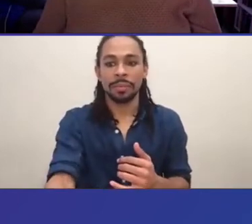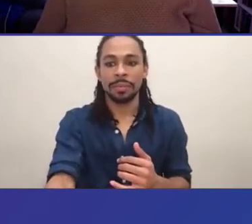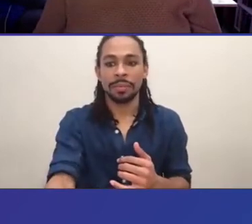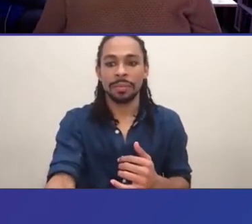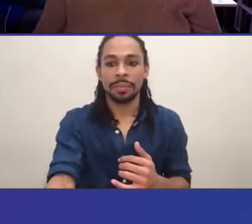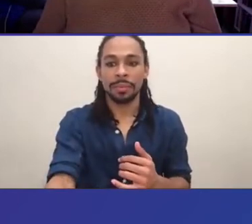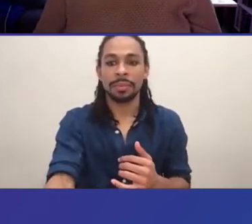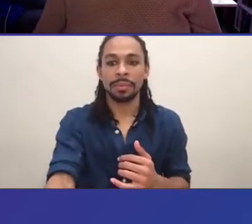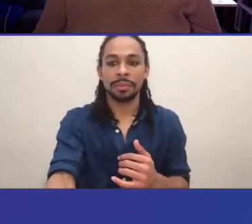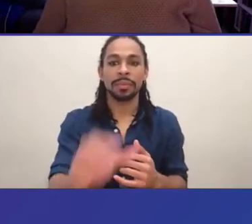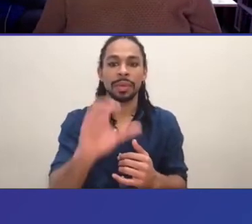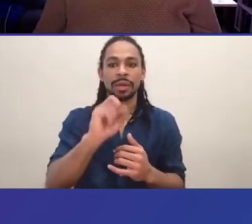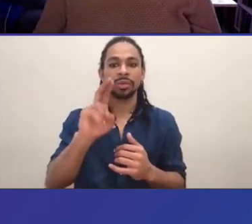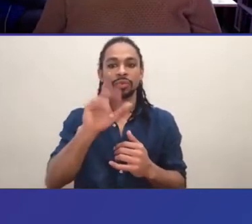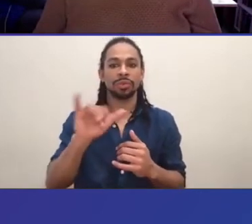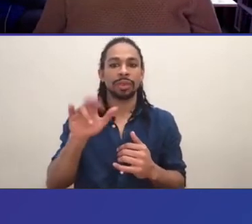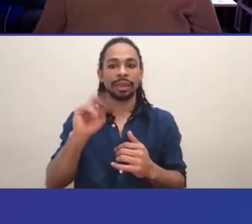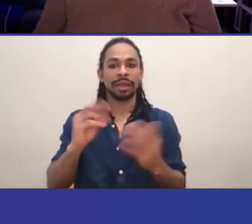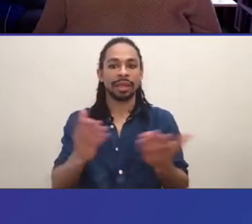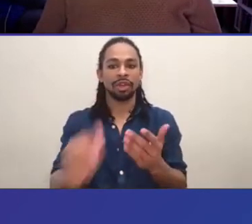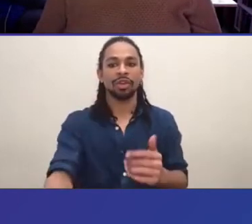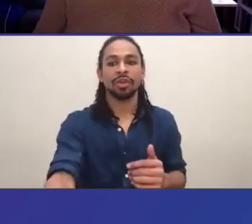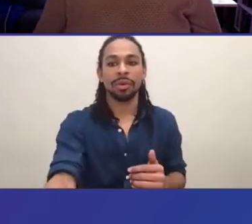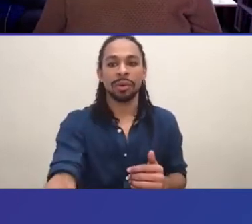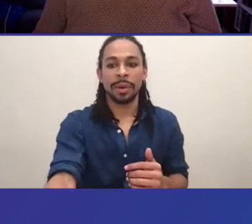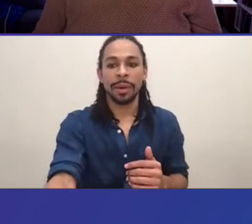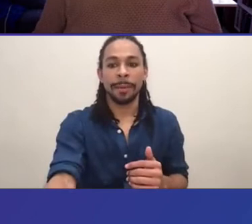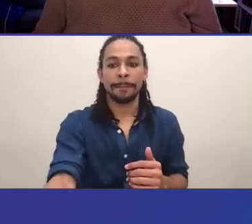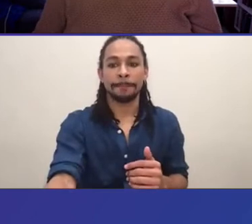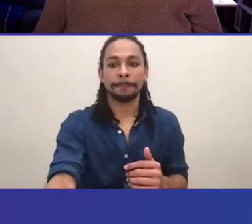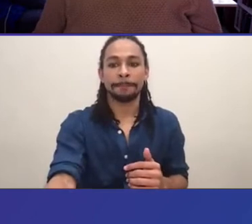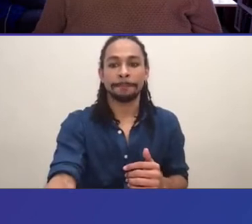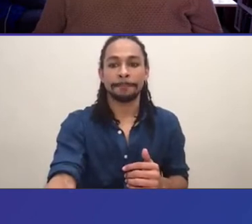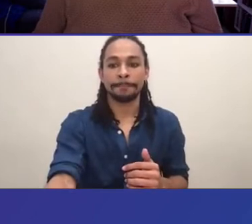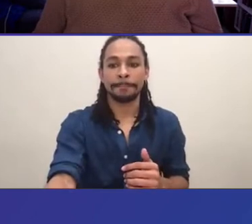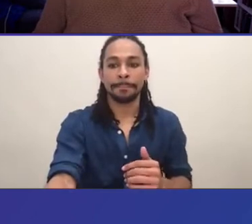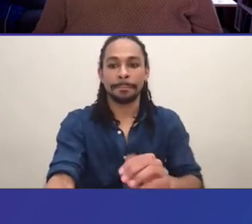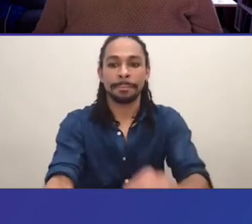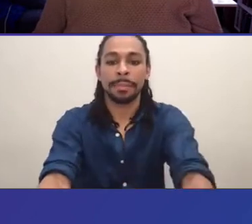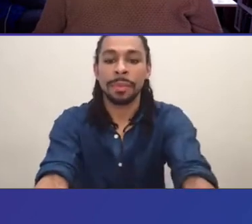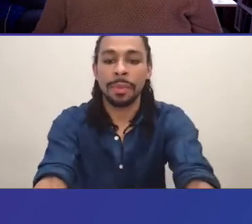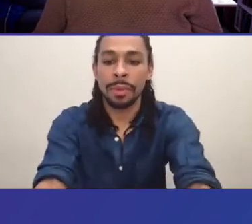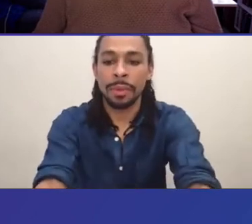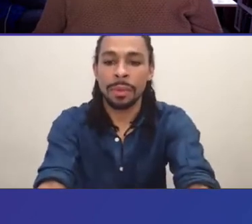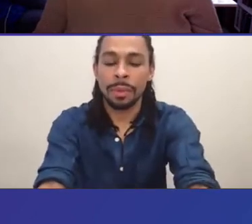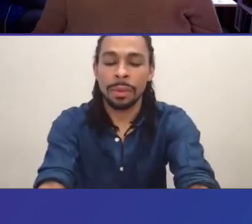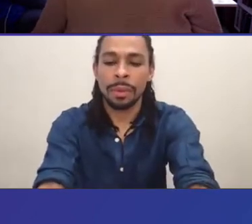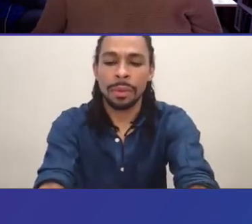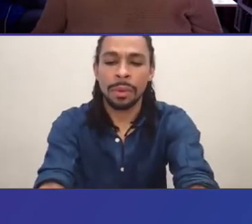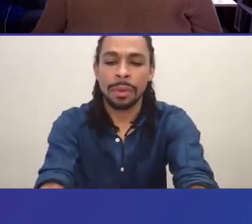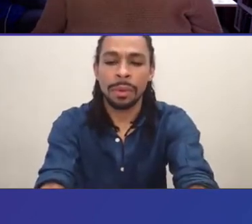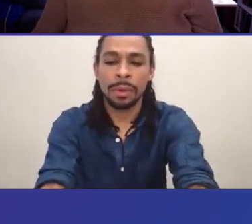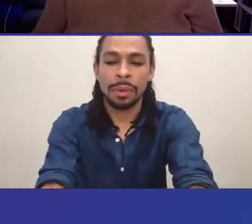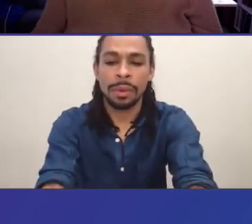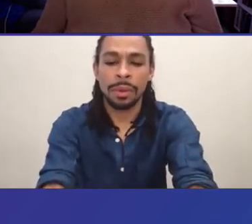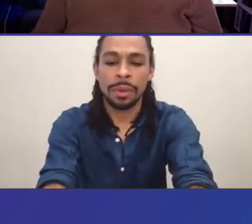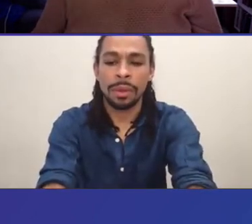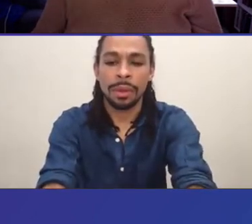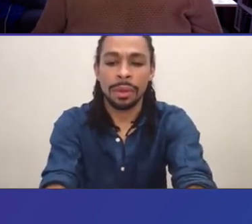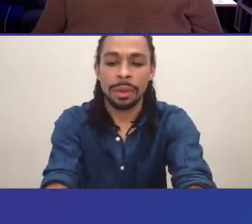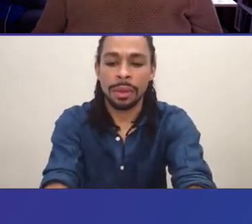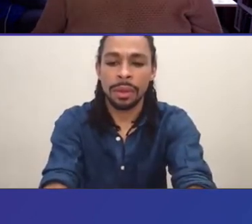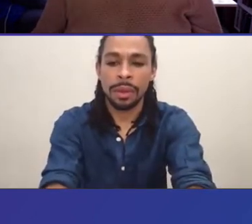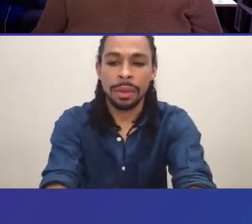Hi, Sulynn here. This all made me think, like, activism is not meant to be